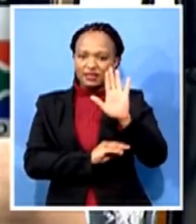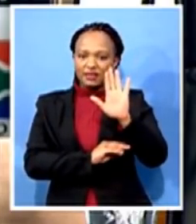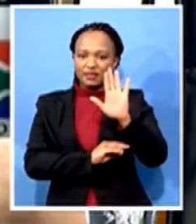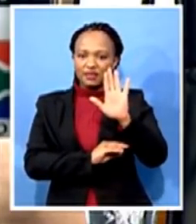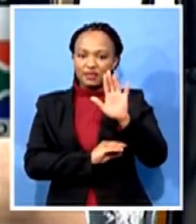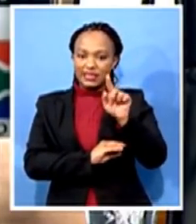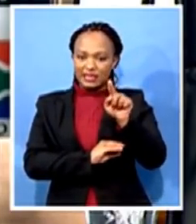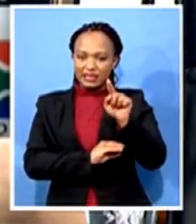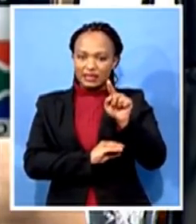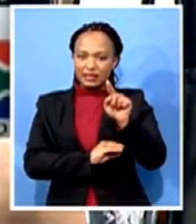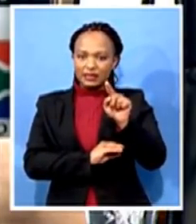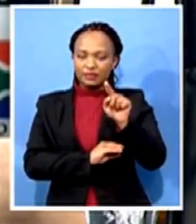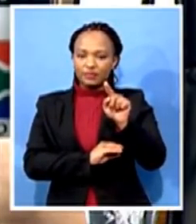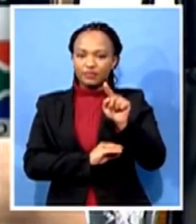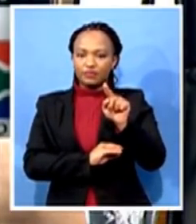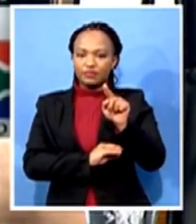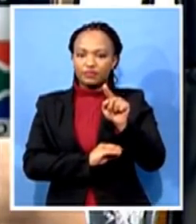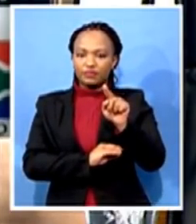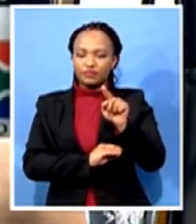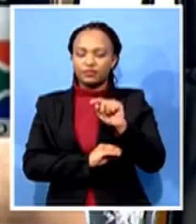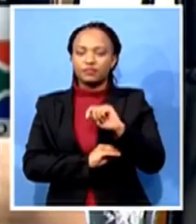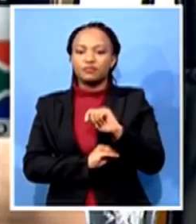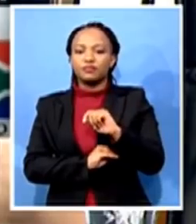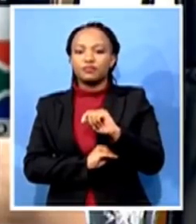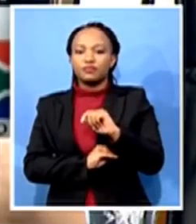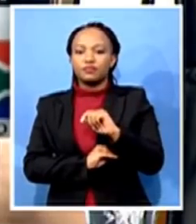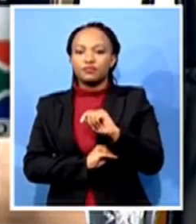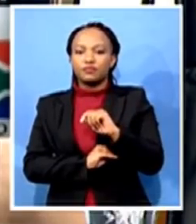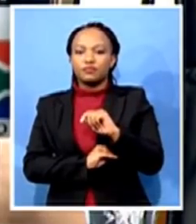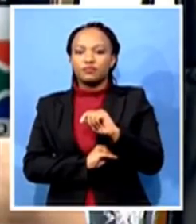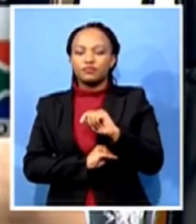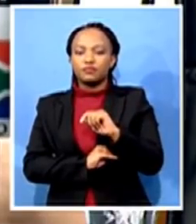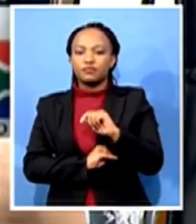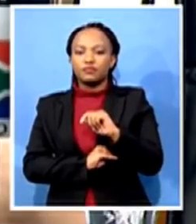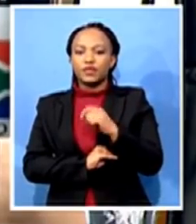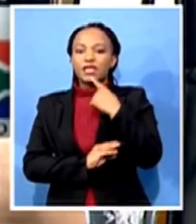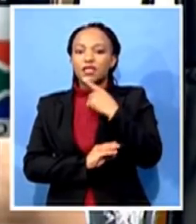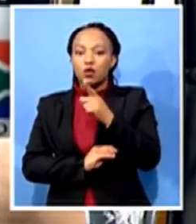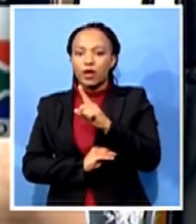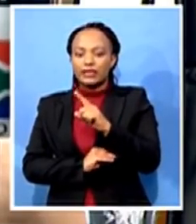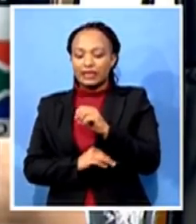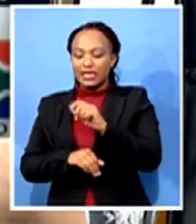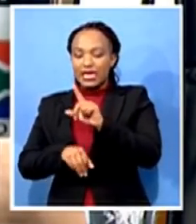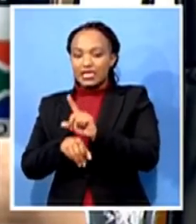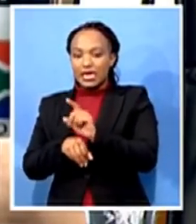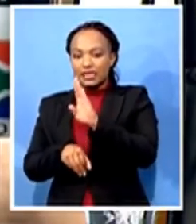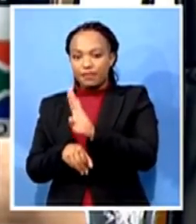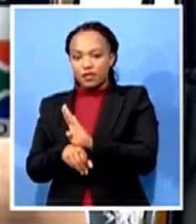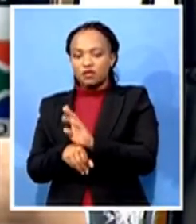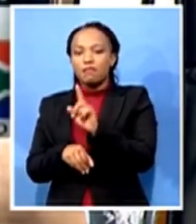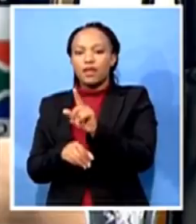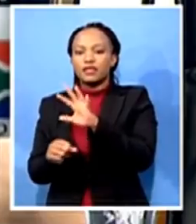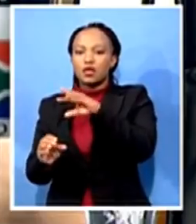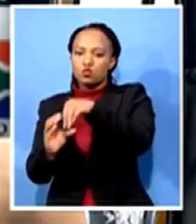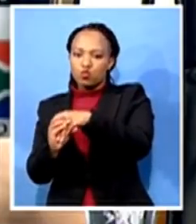that our database should include categories that were not there before, some